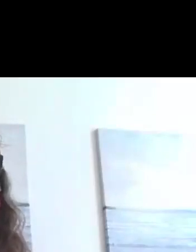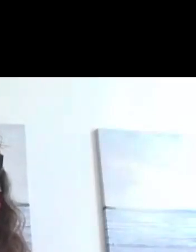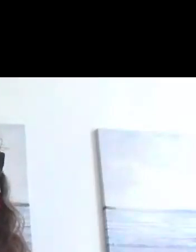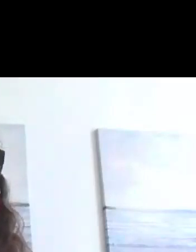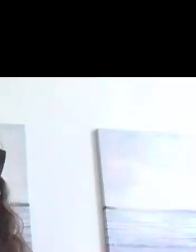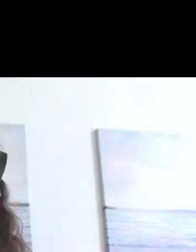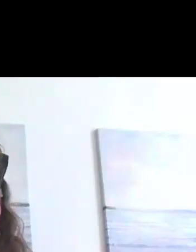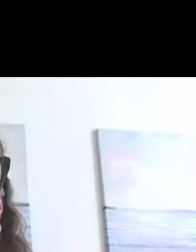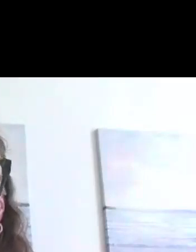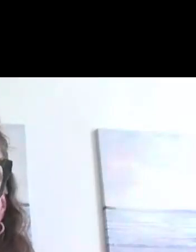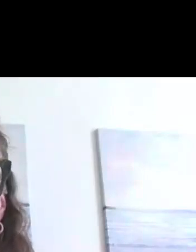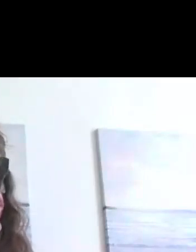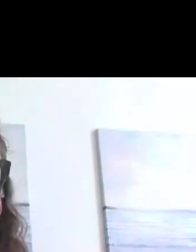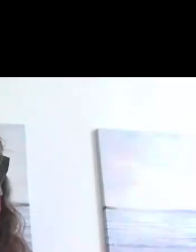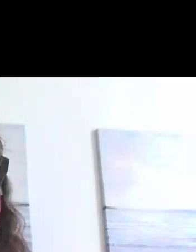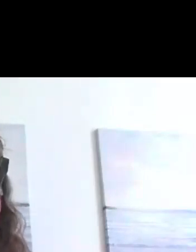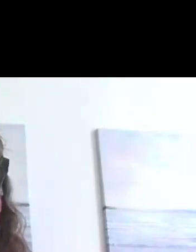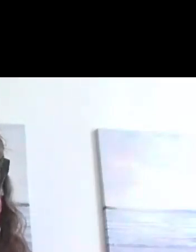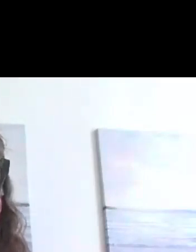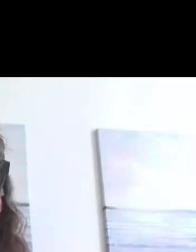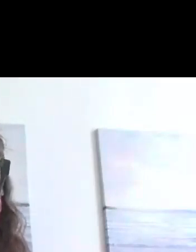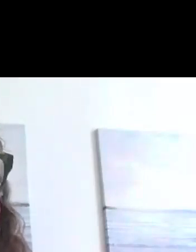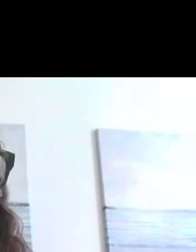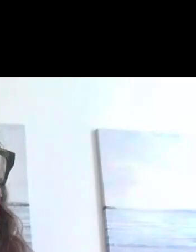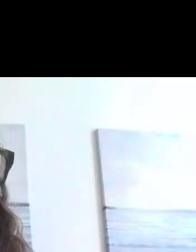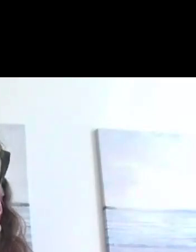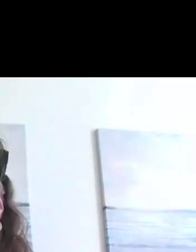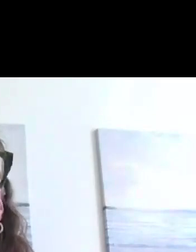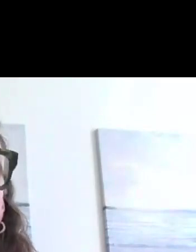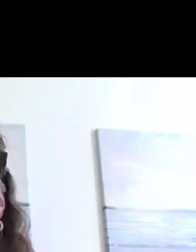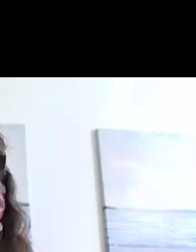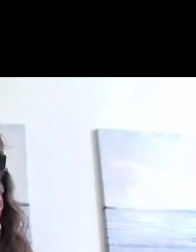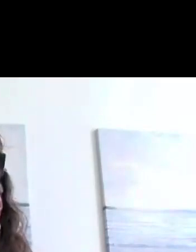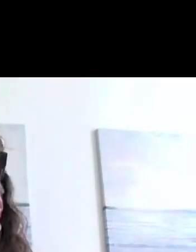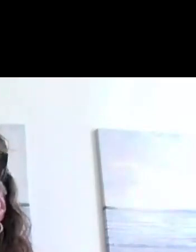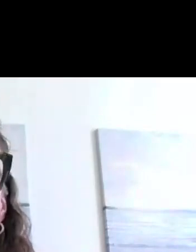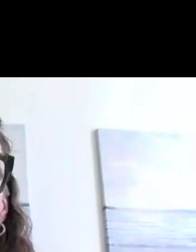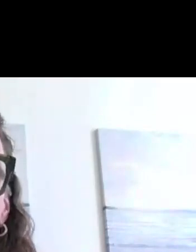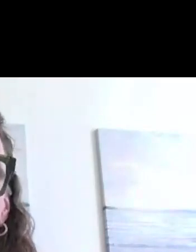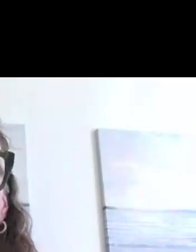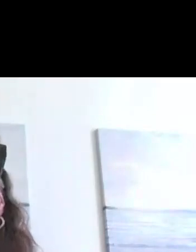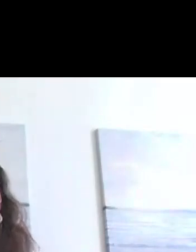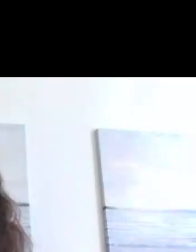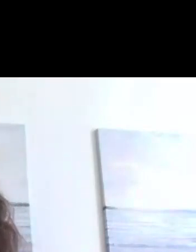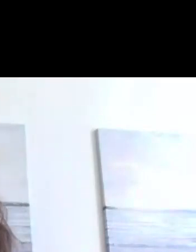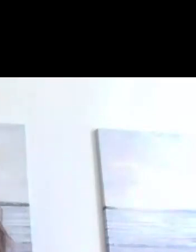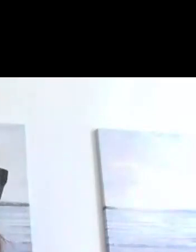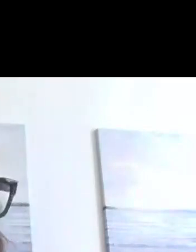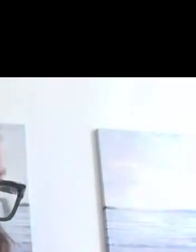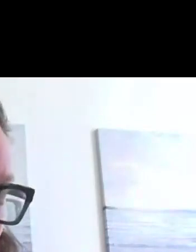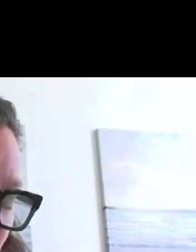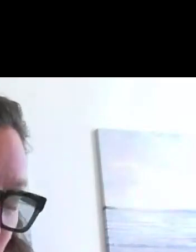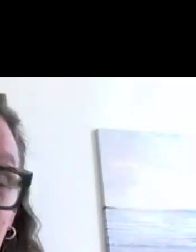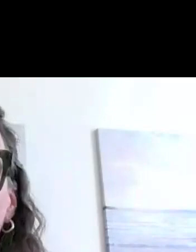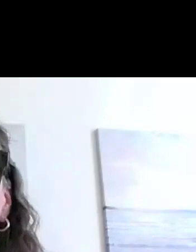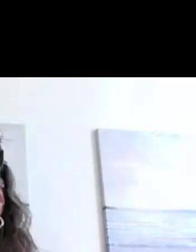with you, thankful for your partnership and leadership. You will be hearing from the governor on both Alzheimer's and